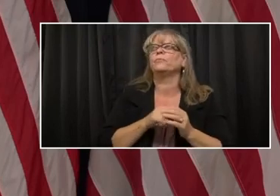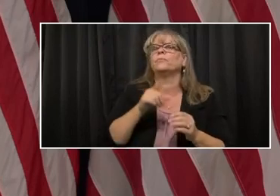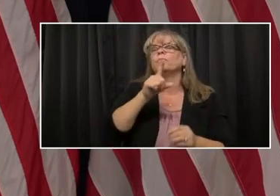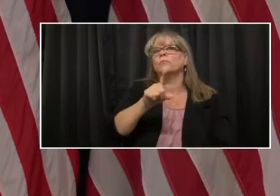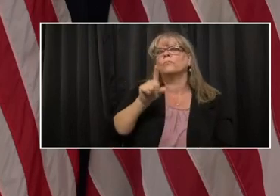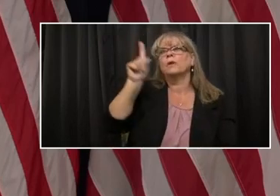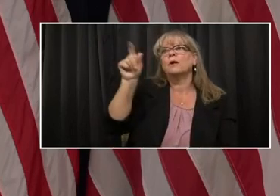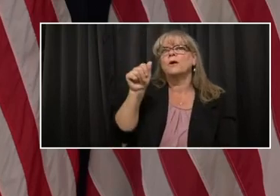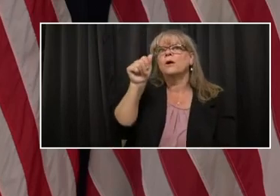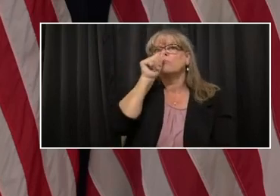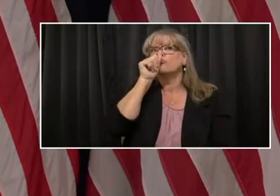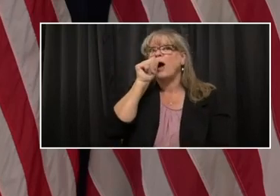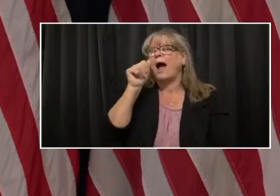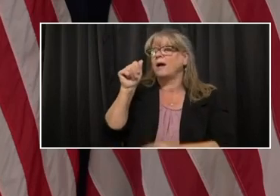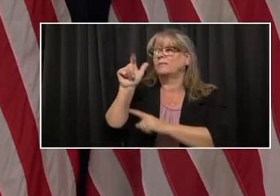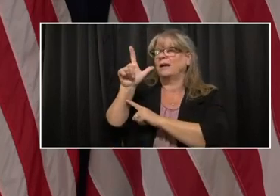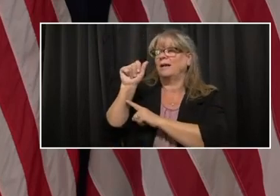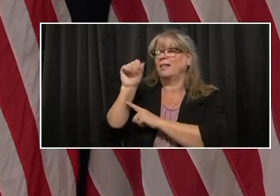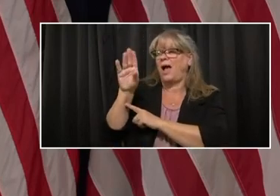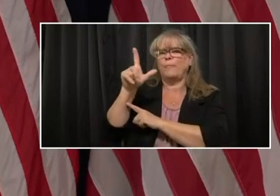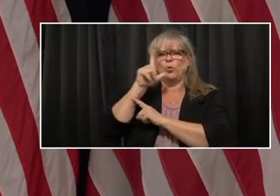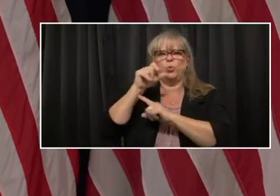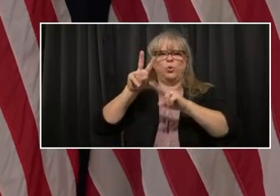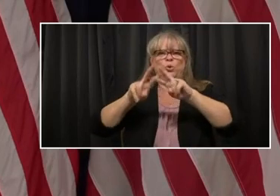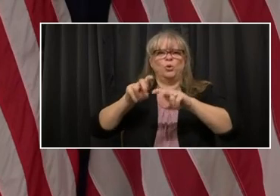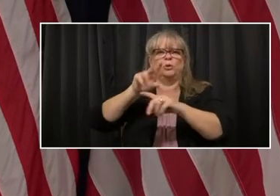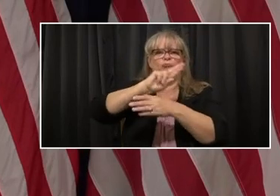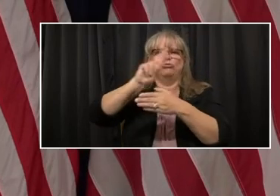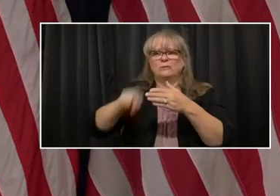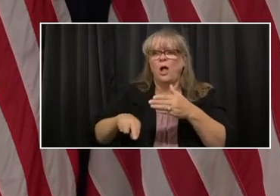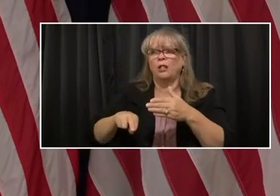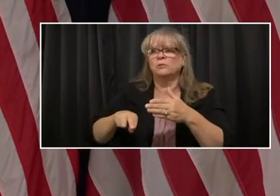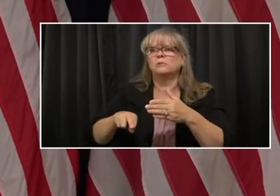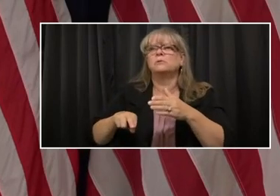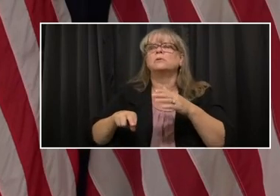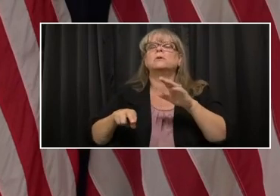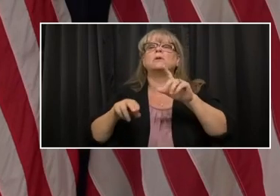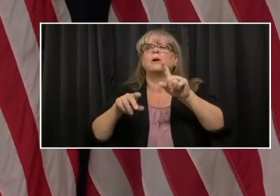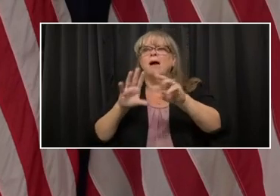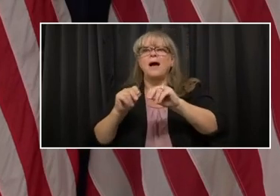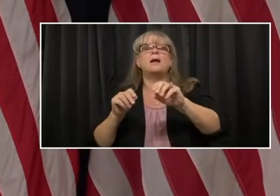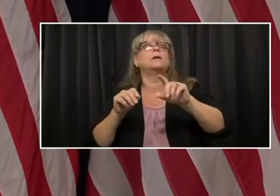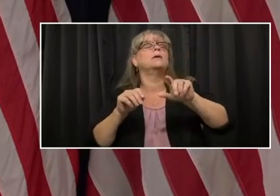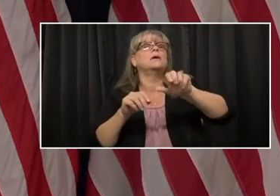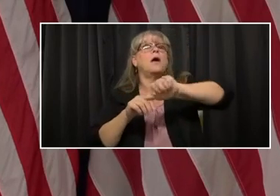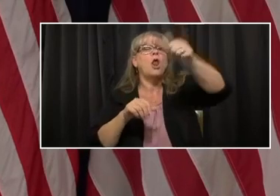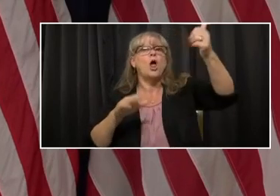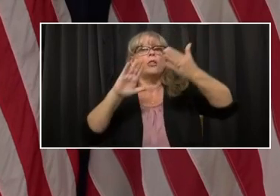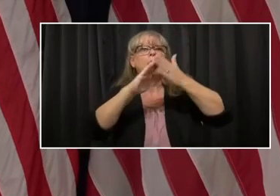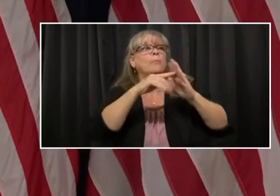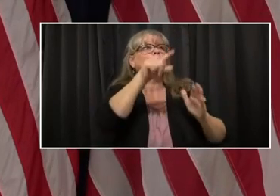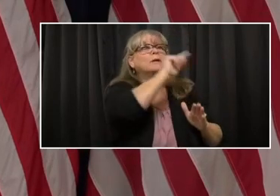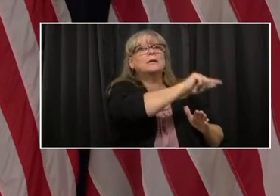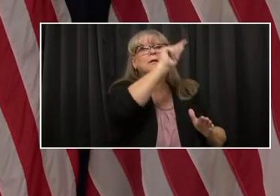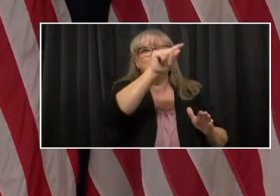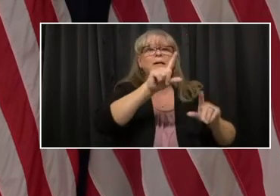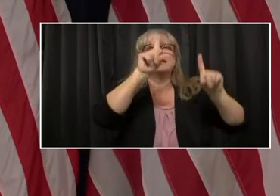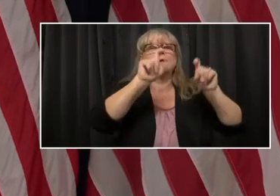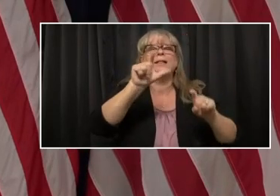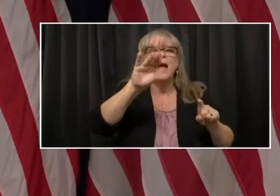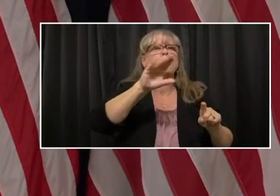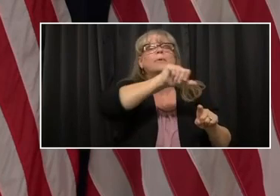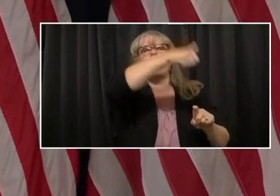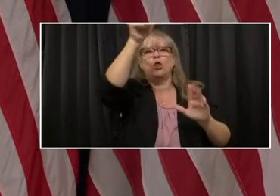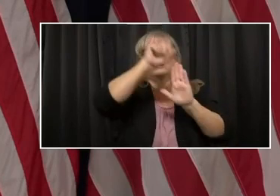There's also a number of community testing sites across our state. You can go to the website that Dr. Herlihy will introduce you to, but